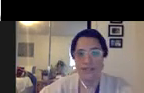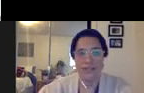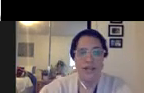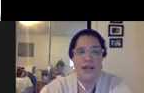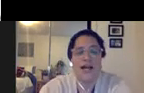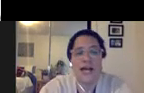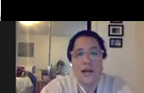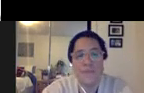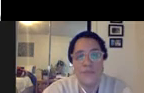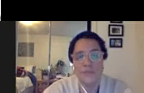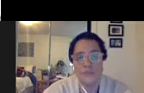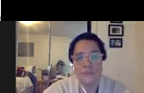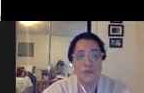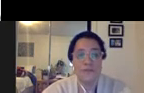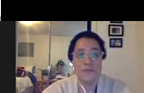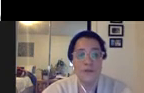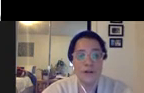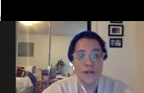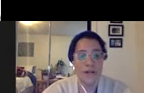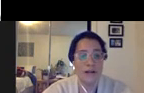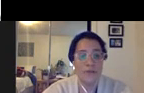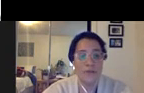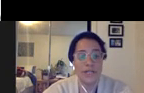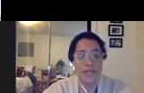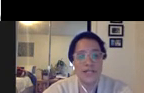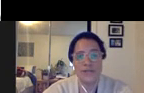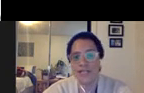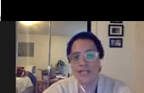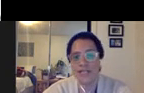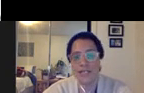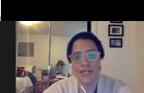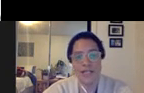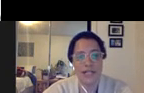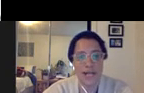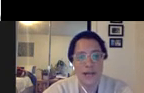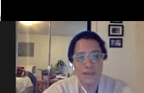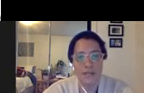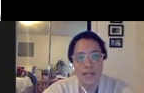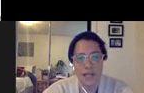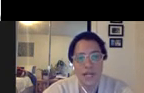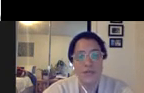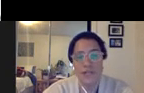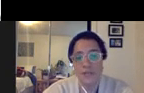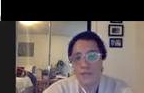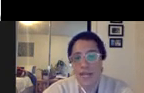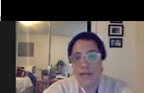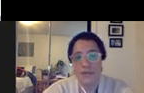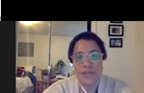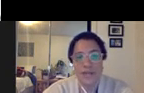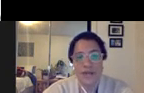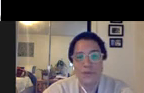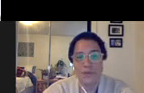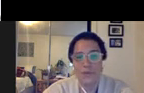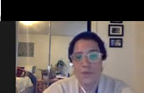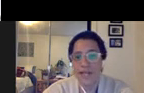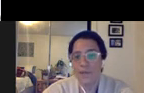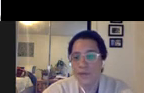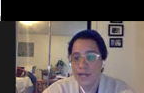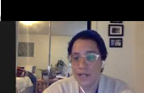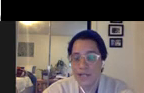here it is. So before we get to this, I just want to remind folks